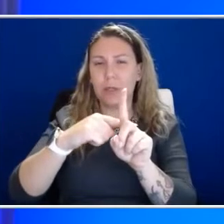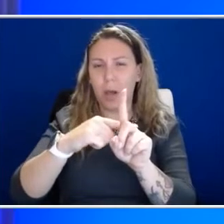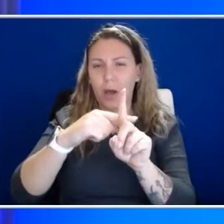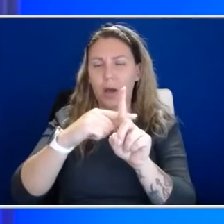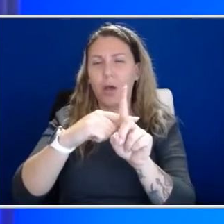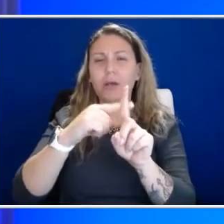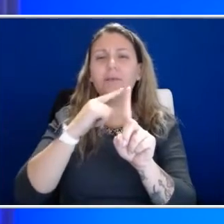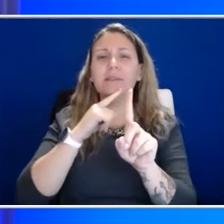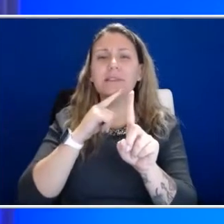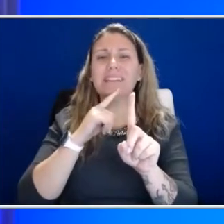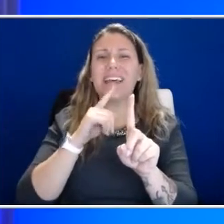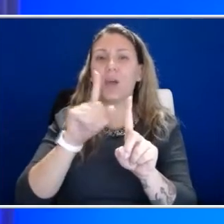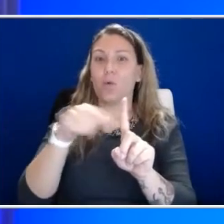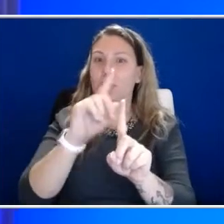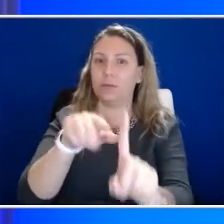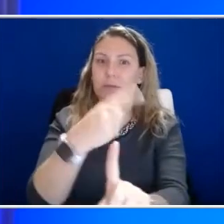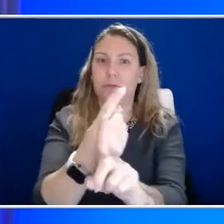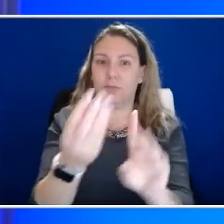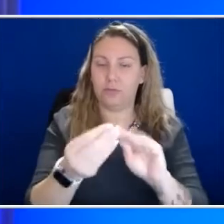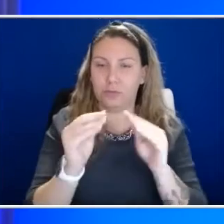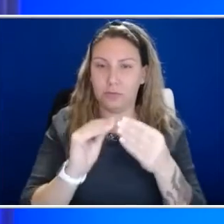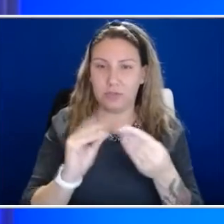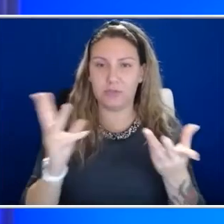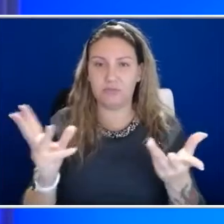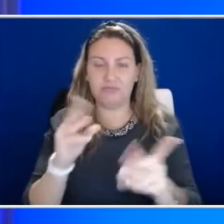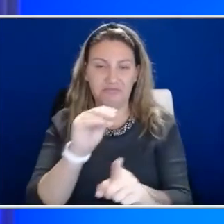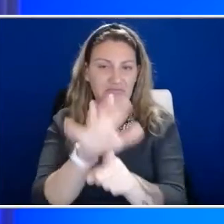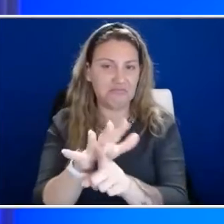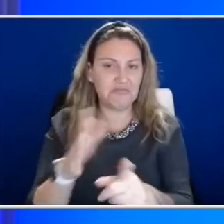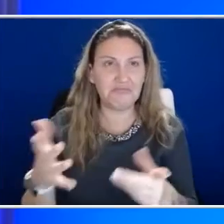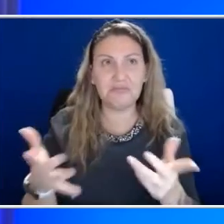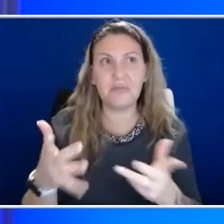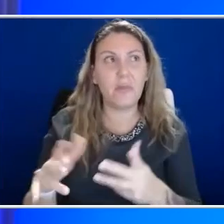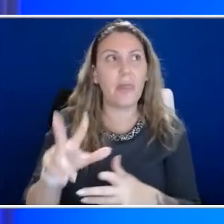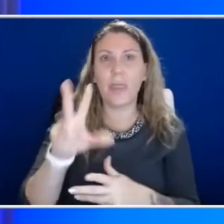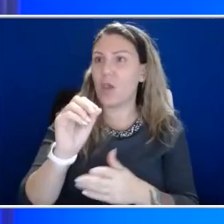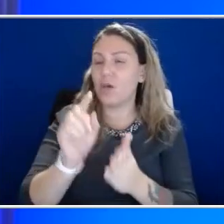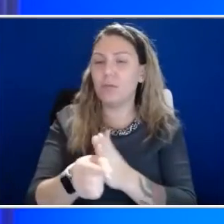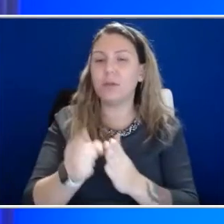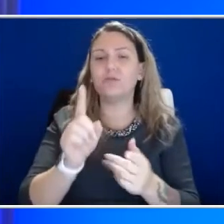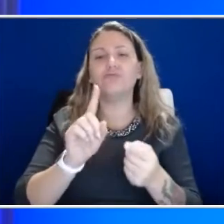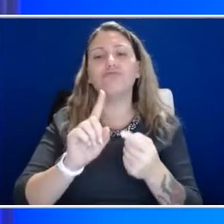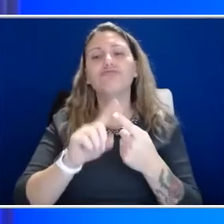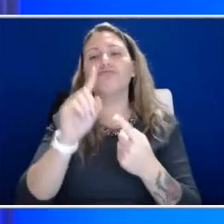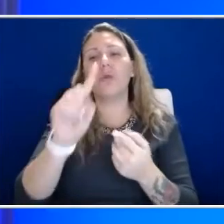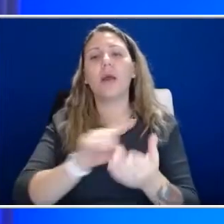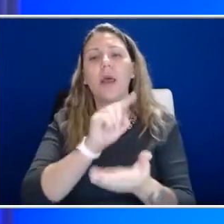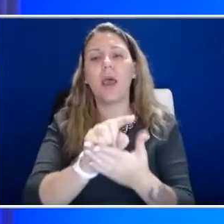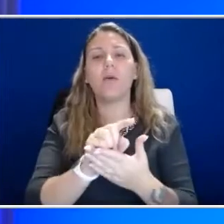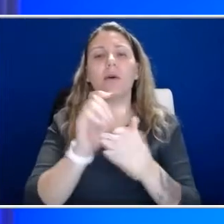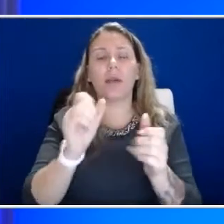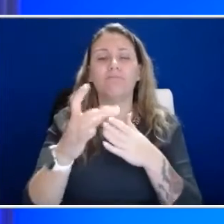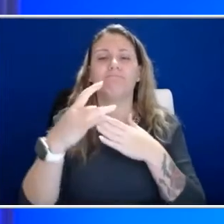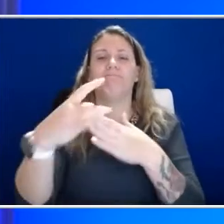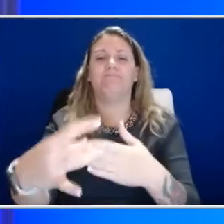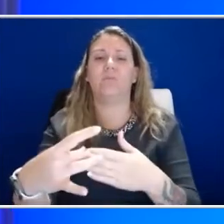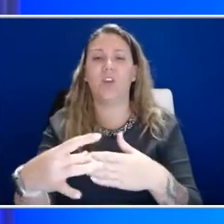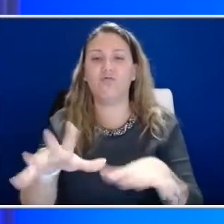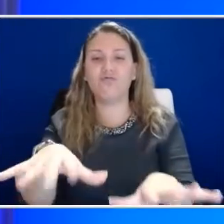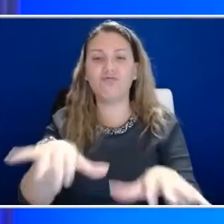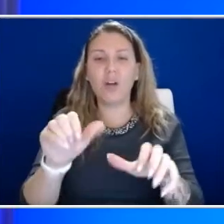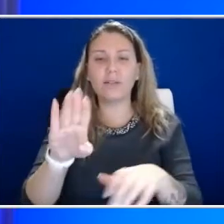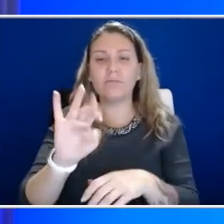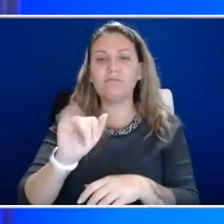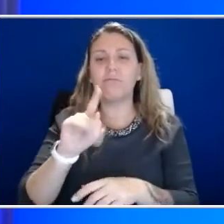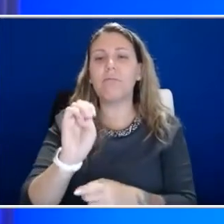digit, means even exposure of within like 30 minutes to an hour can lead to frostbite. Most of the times frostbite happens when people